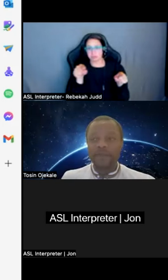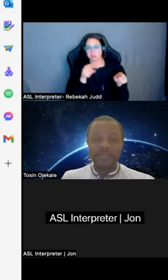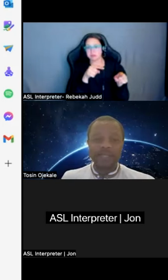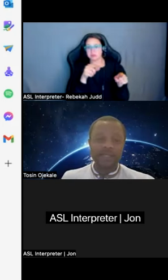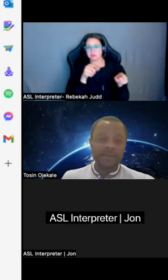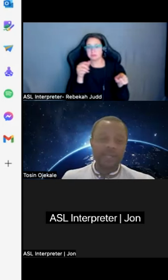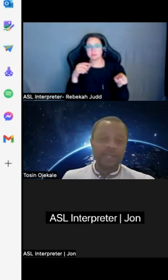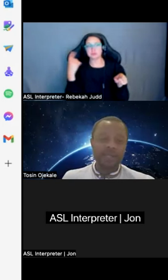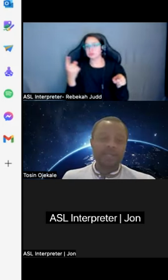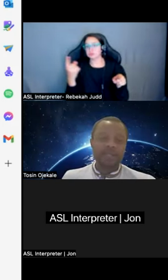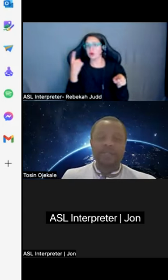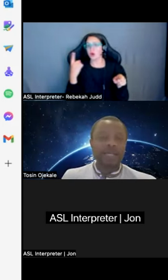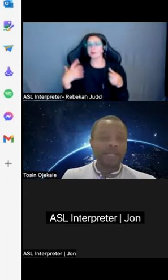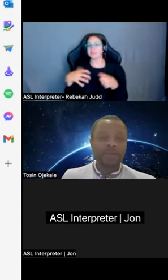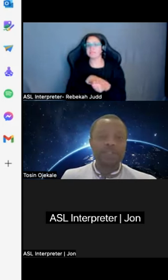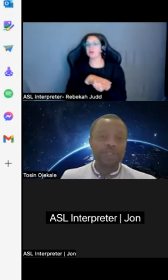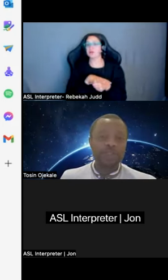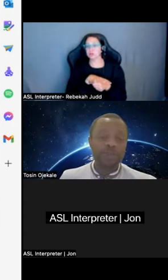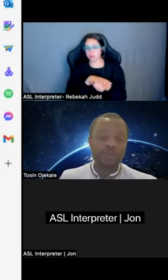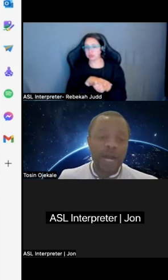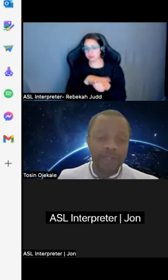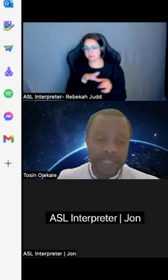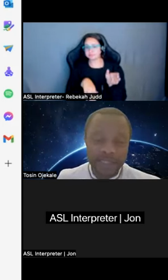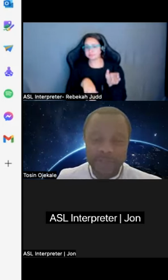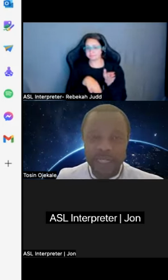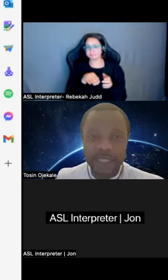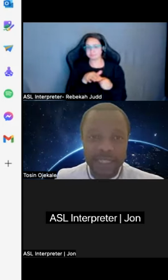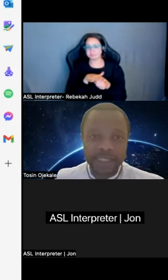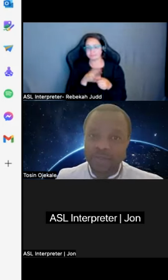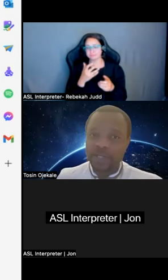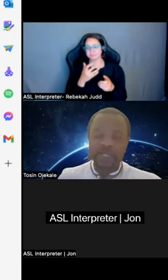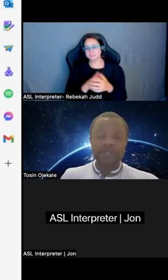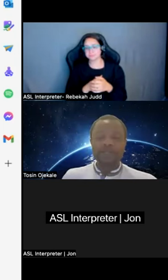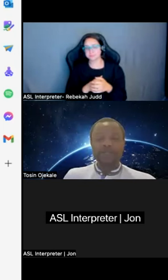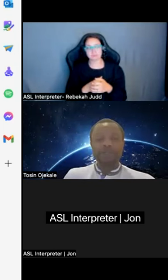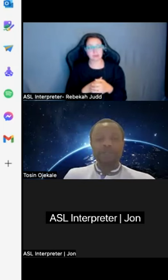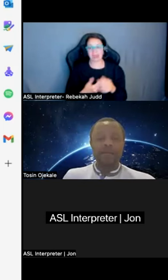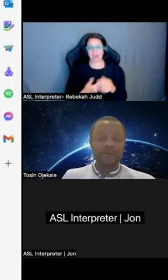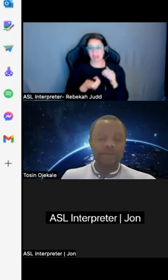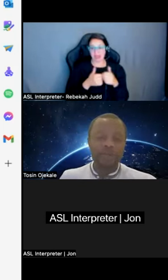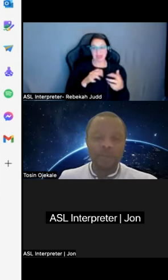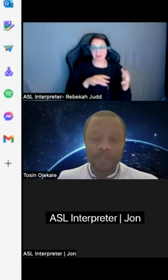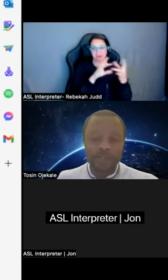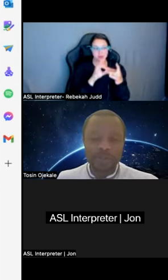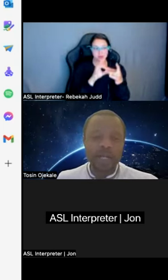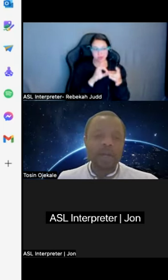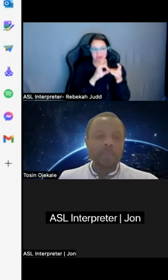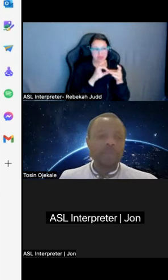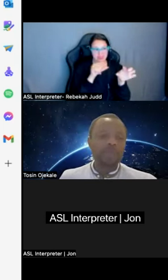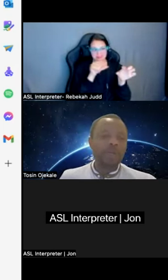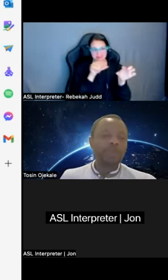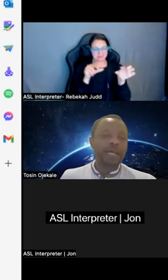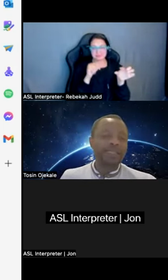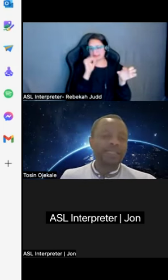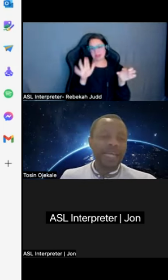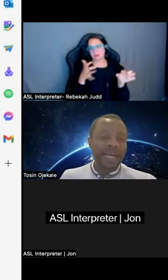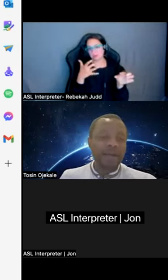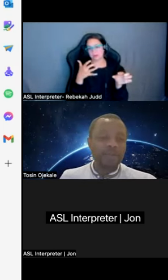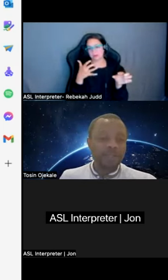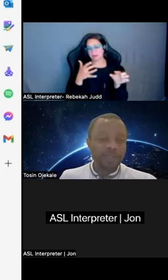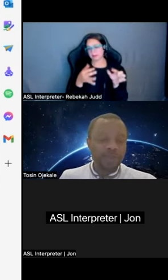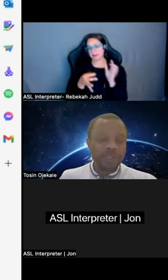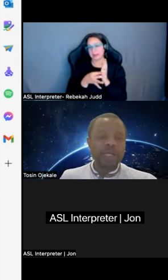for this, okay? That's all you need to do. How they get connected, disconnected, or used might not really be what you are, but to make sure that they